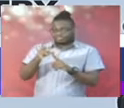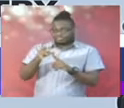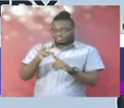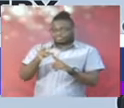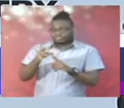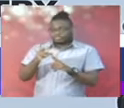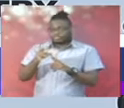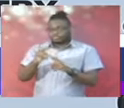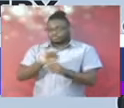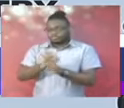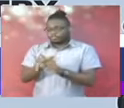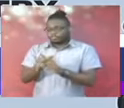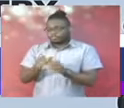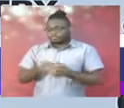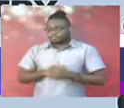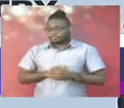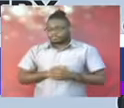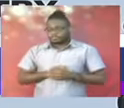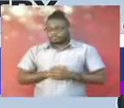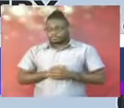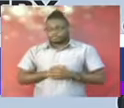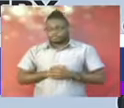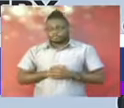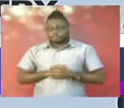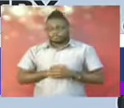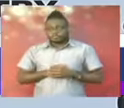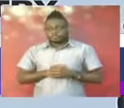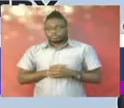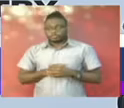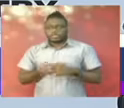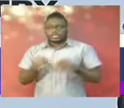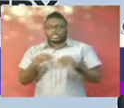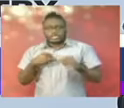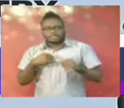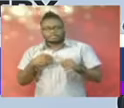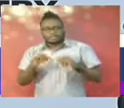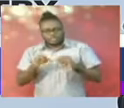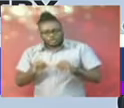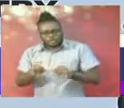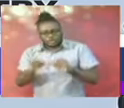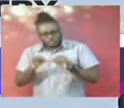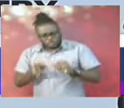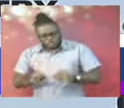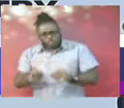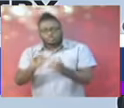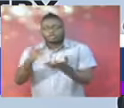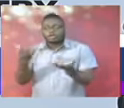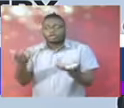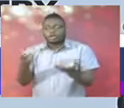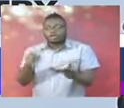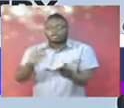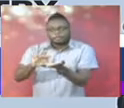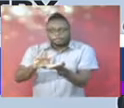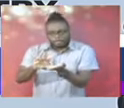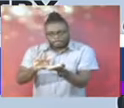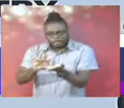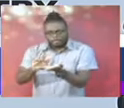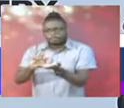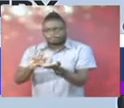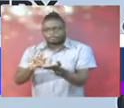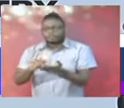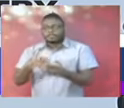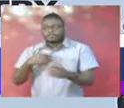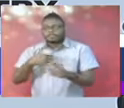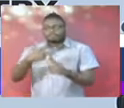ahead before you have your vaccine, but the national policy stands at 3 months from the time of your confirmation of your